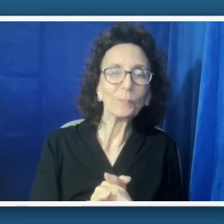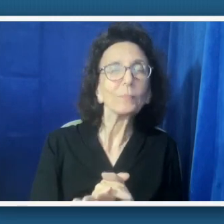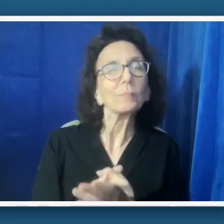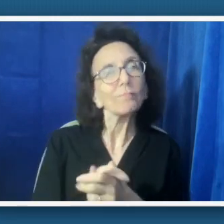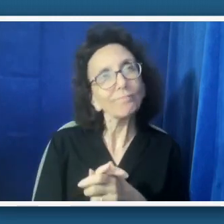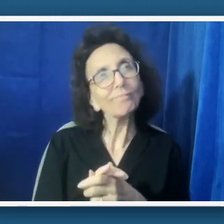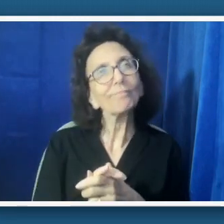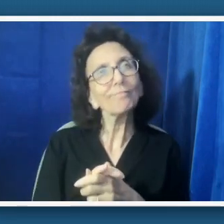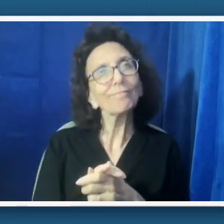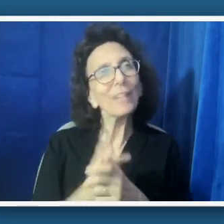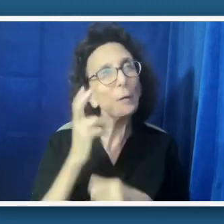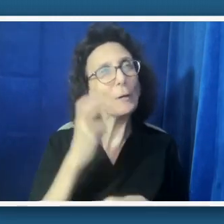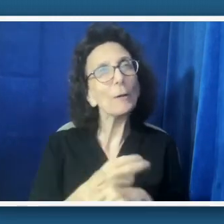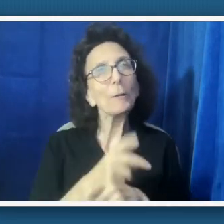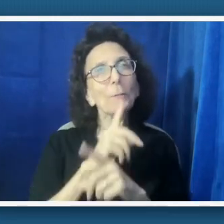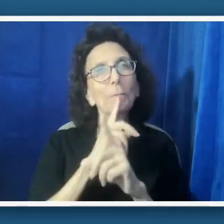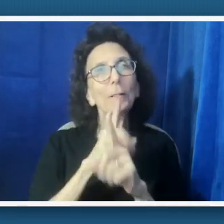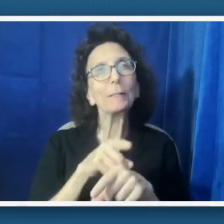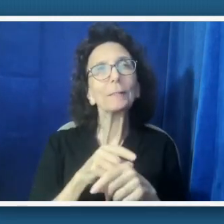that's tricky,